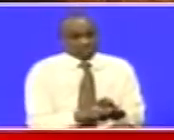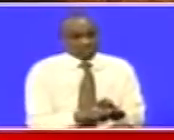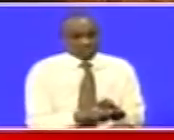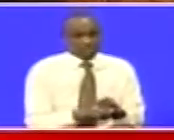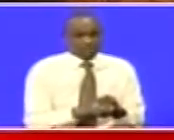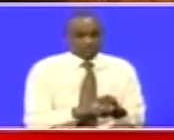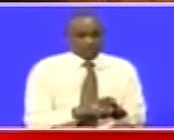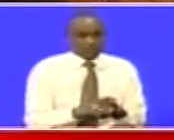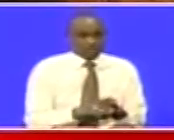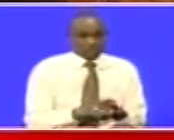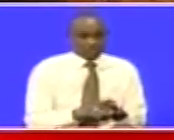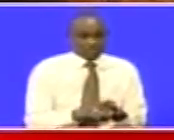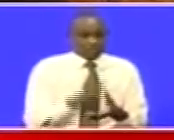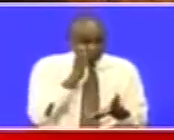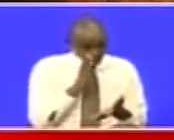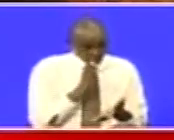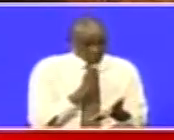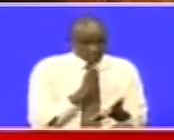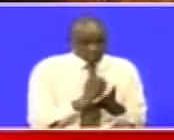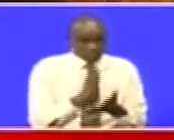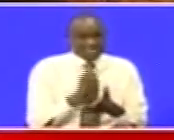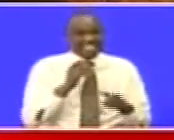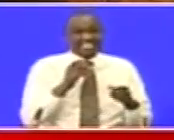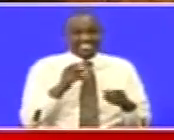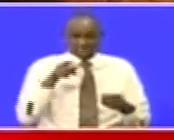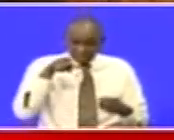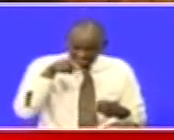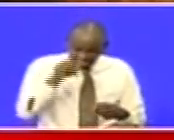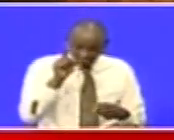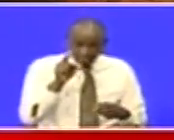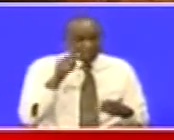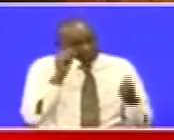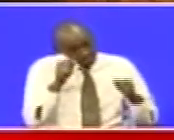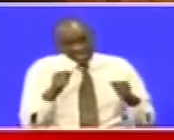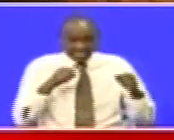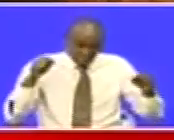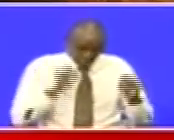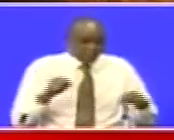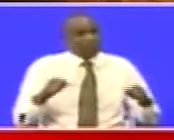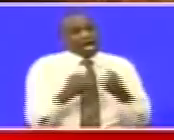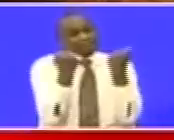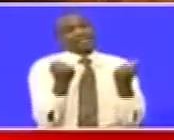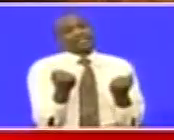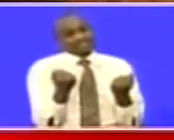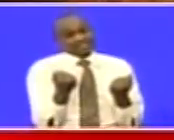that indeed, in the very unlikely event